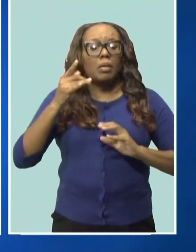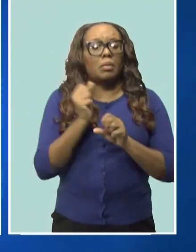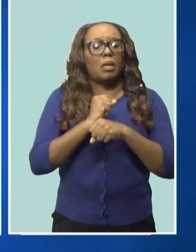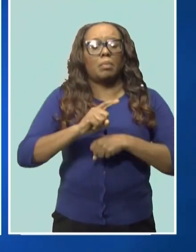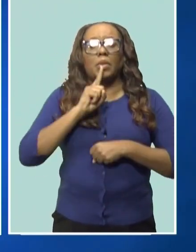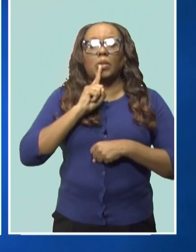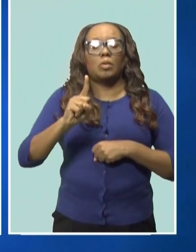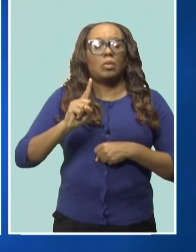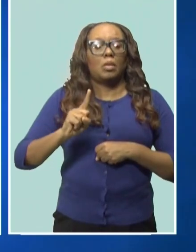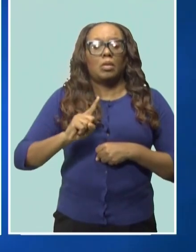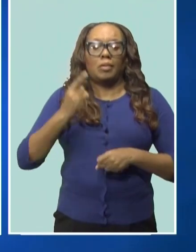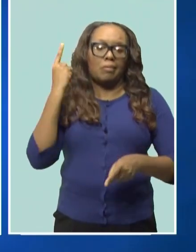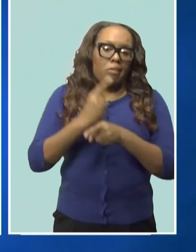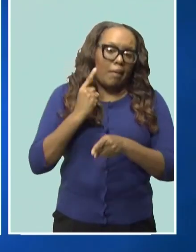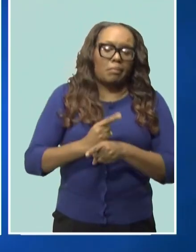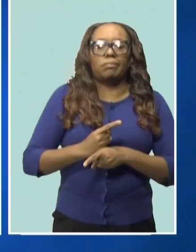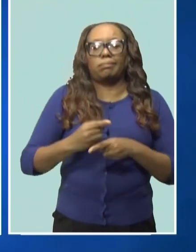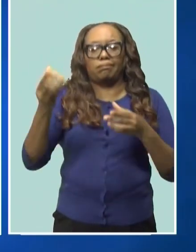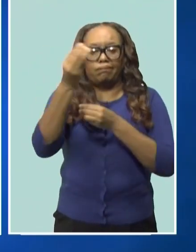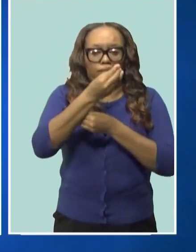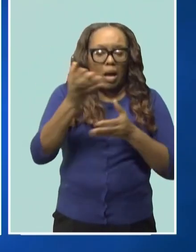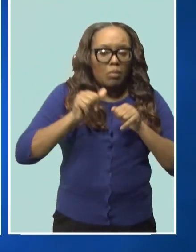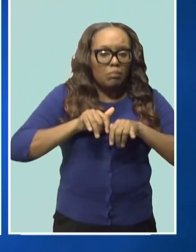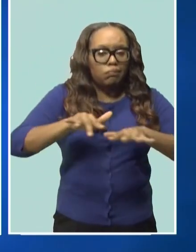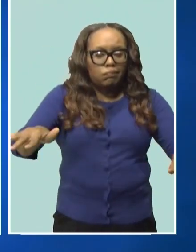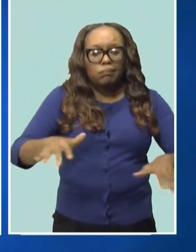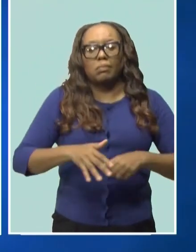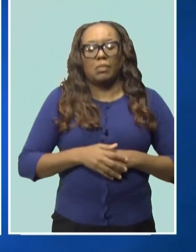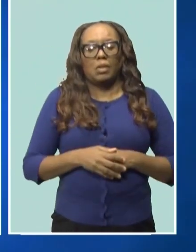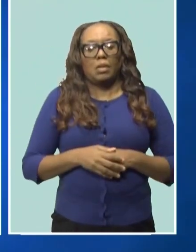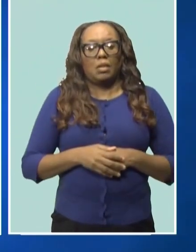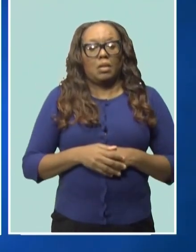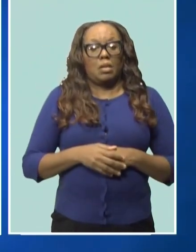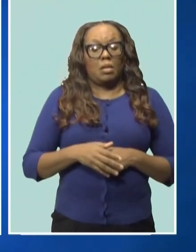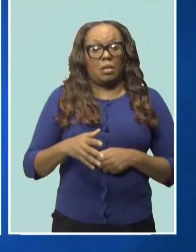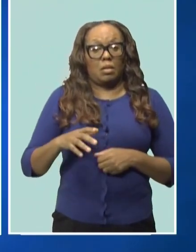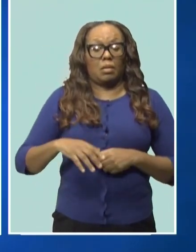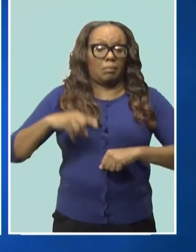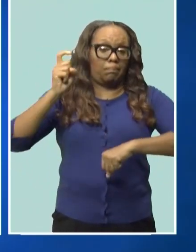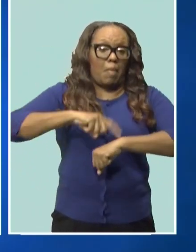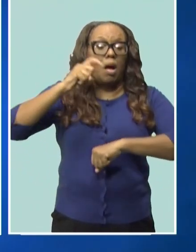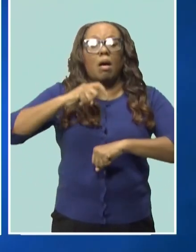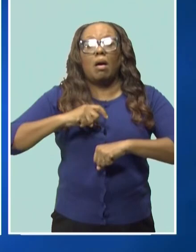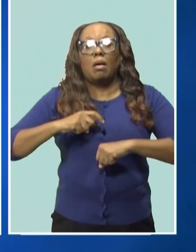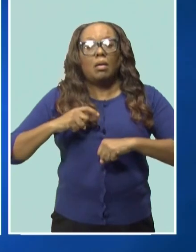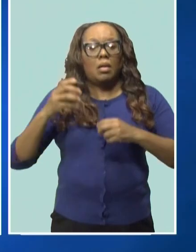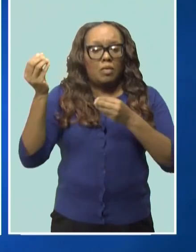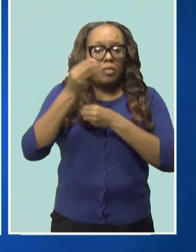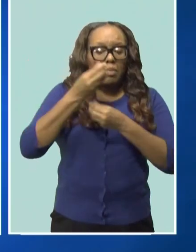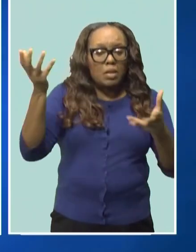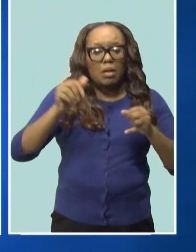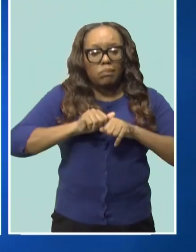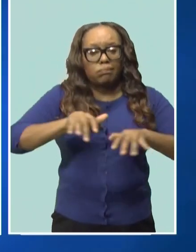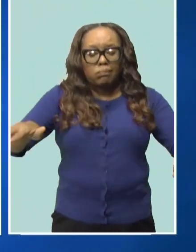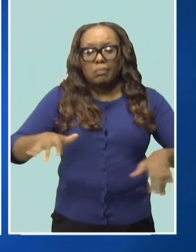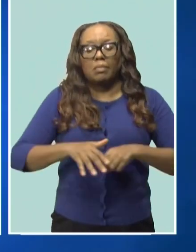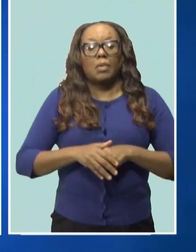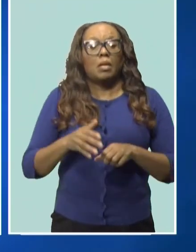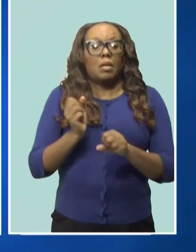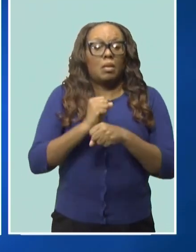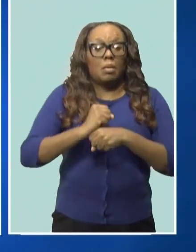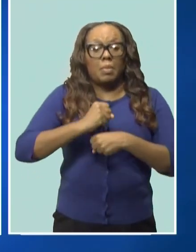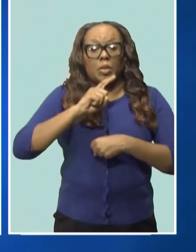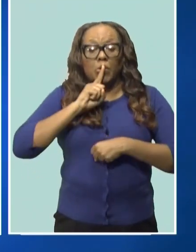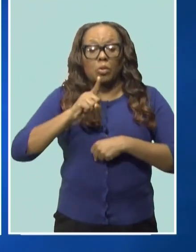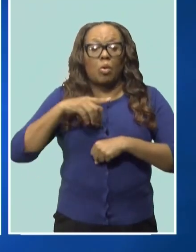or hazards is relayed to those at risk. The timely dissemination of risk information ensures that warnings and